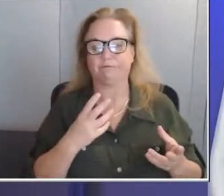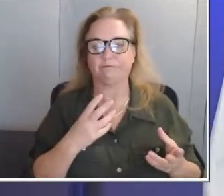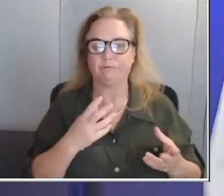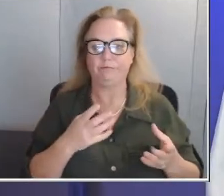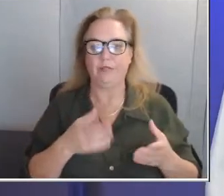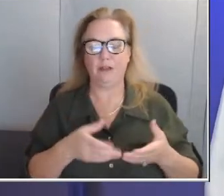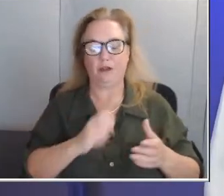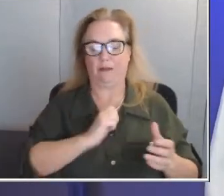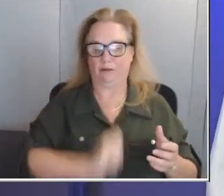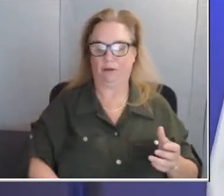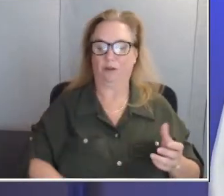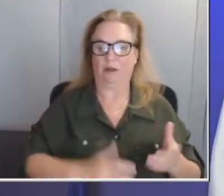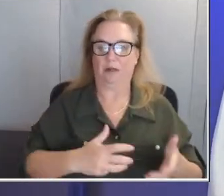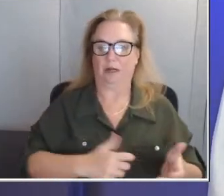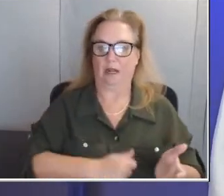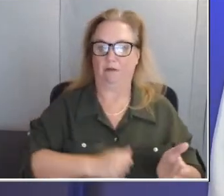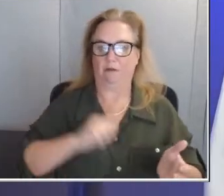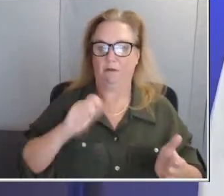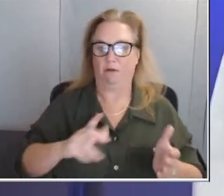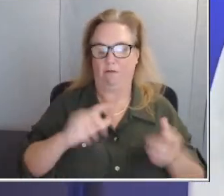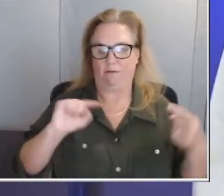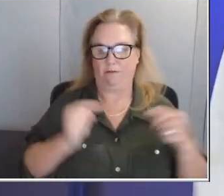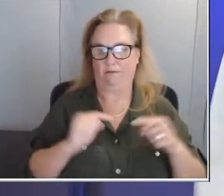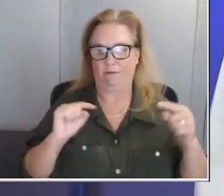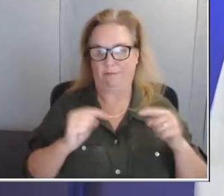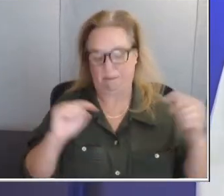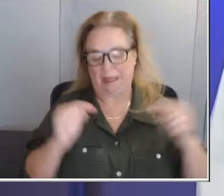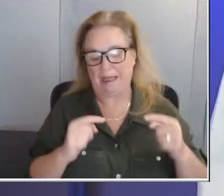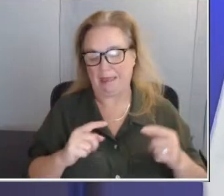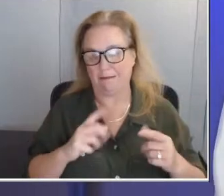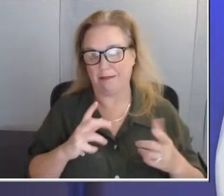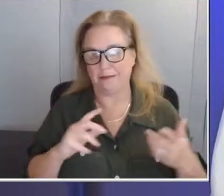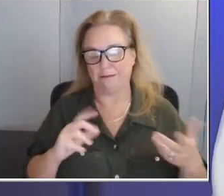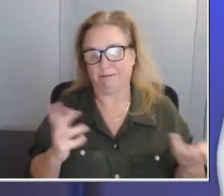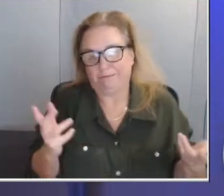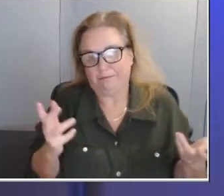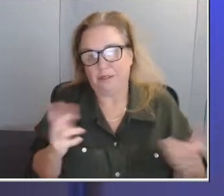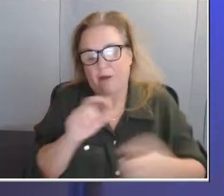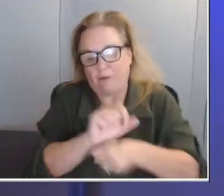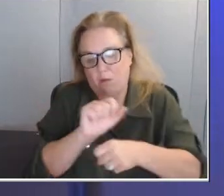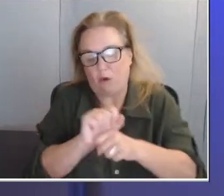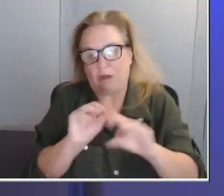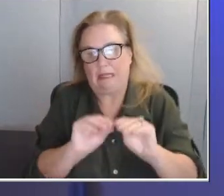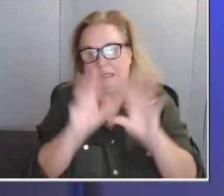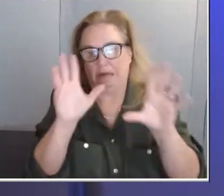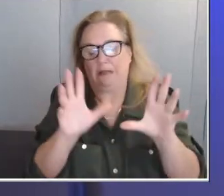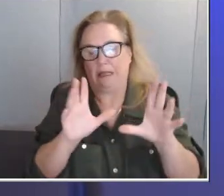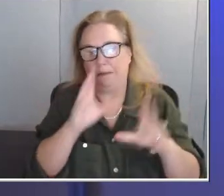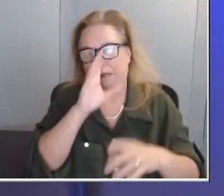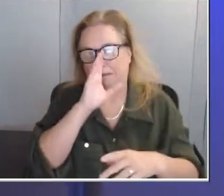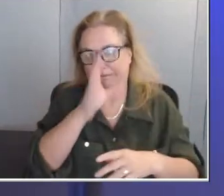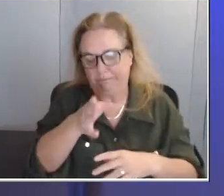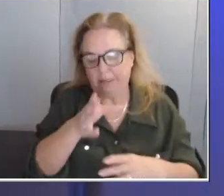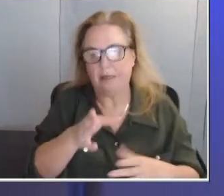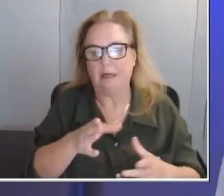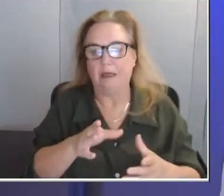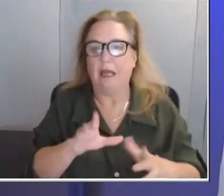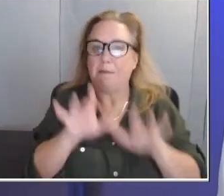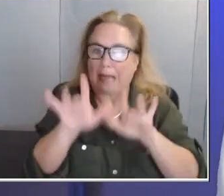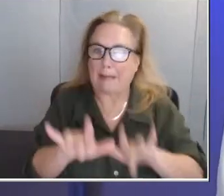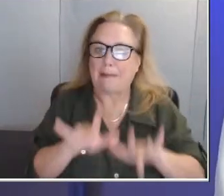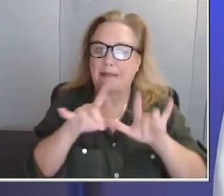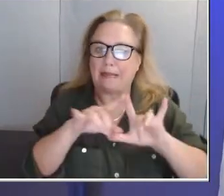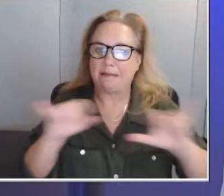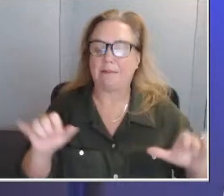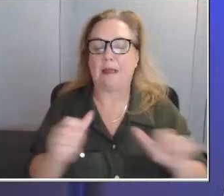up and take out what's hurting you. So it's very important to me to work clearly and be concise and empathetic with